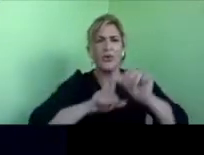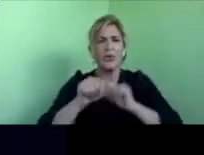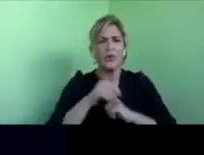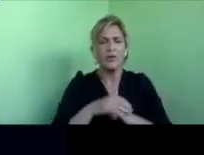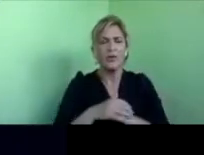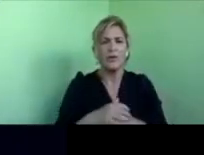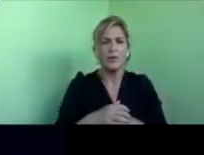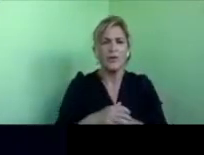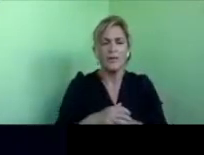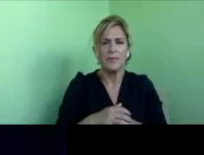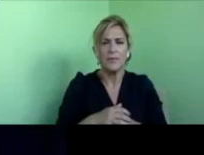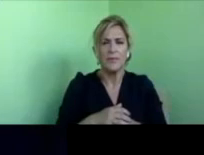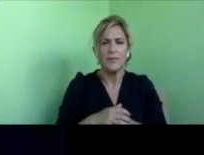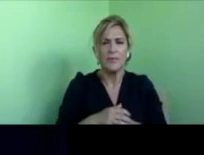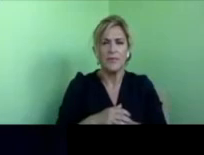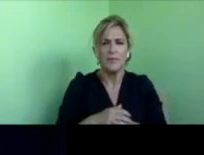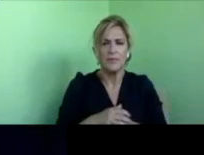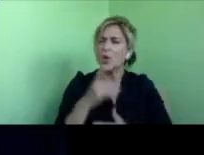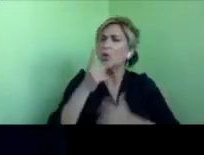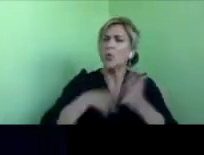What is police?